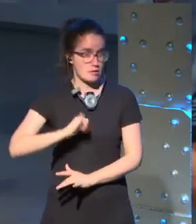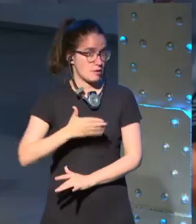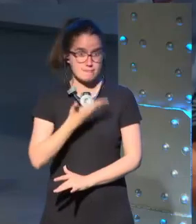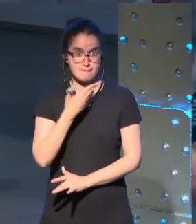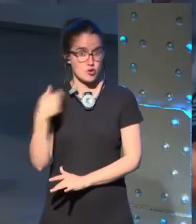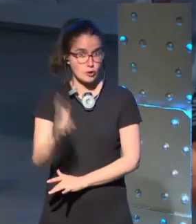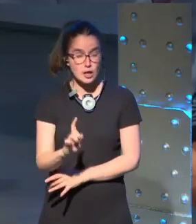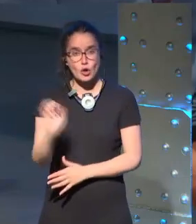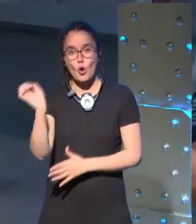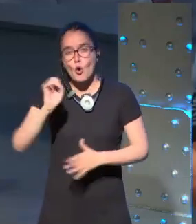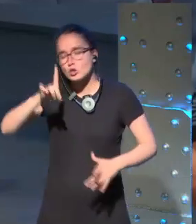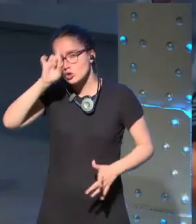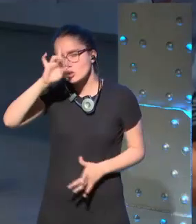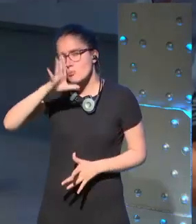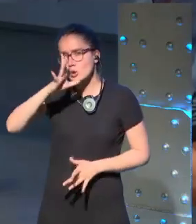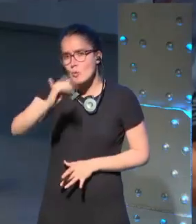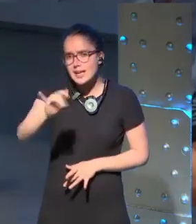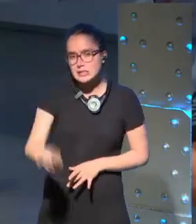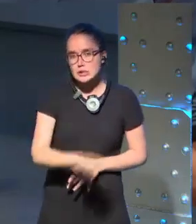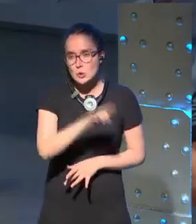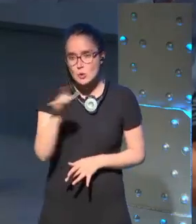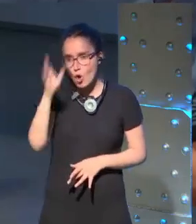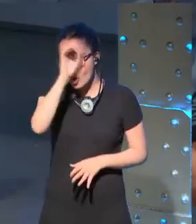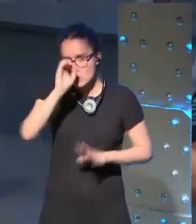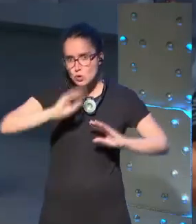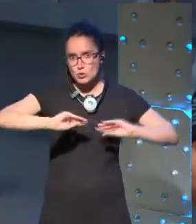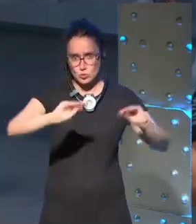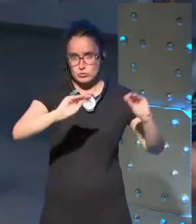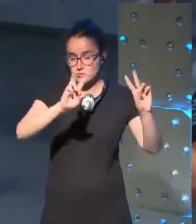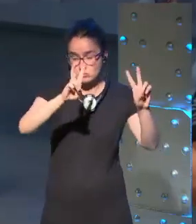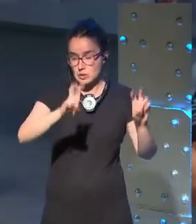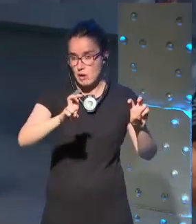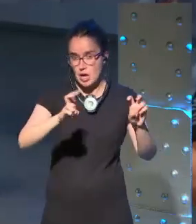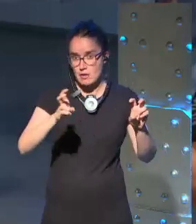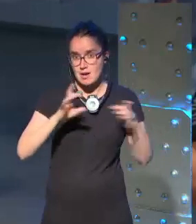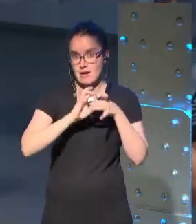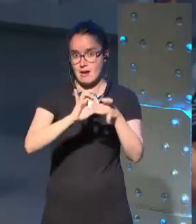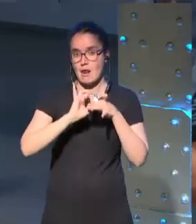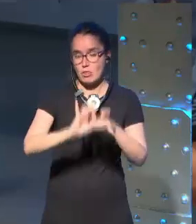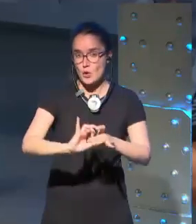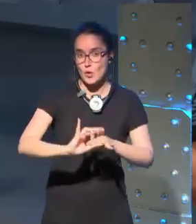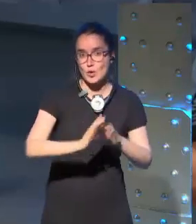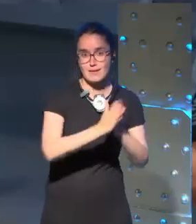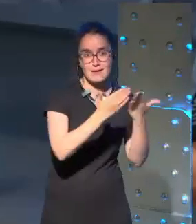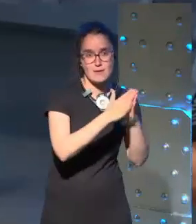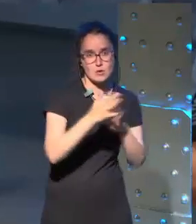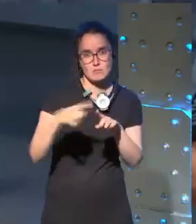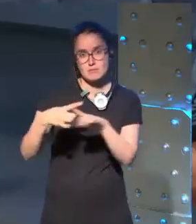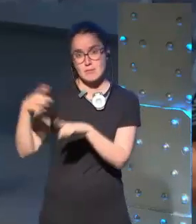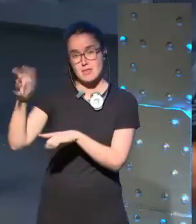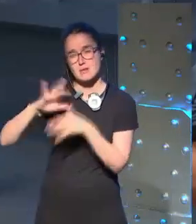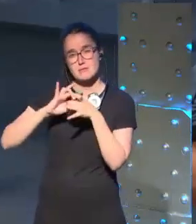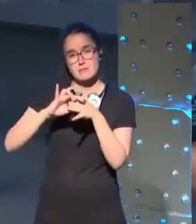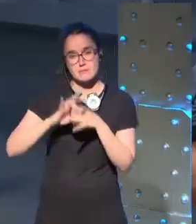They haven't been shot. Is there any personal decision? I would like to know about your